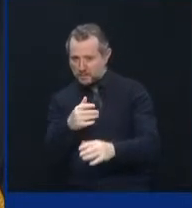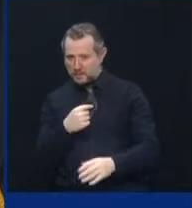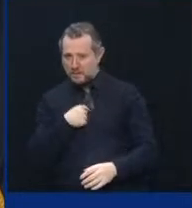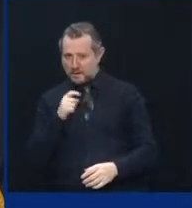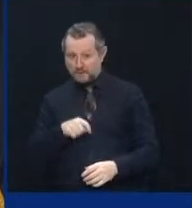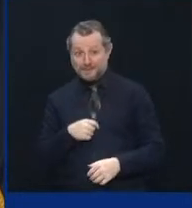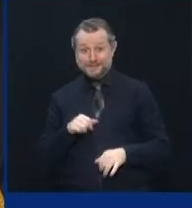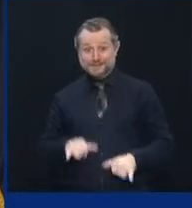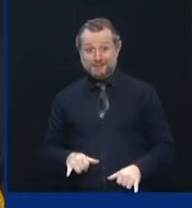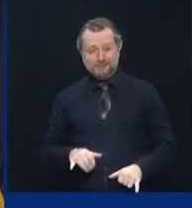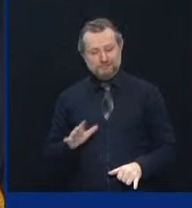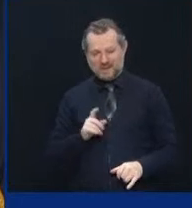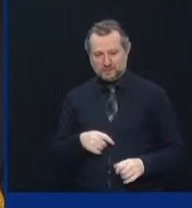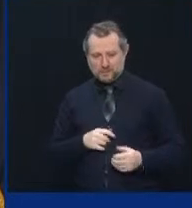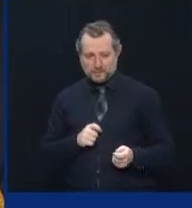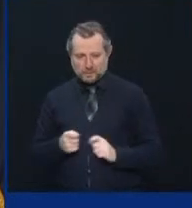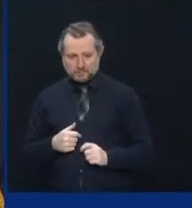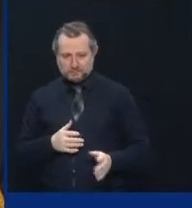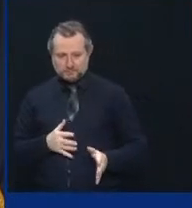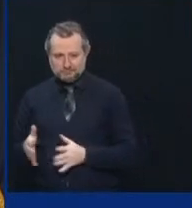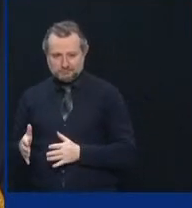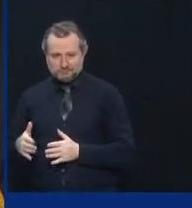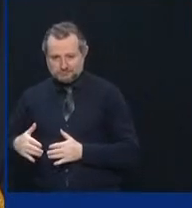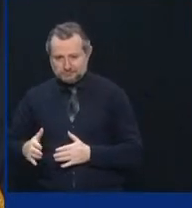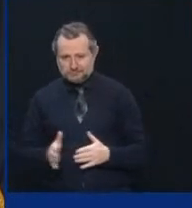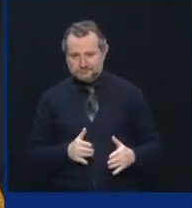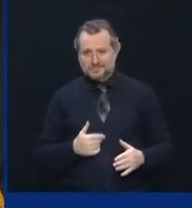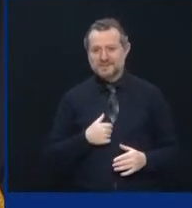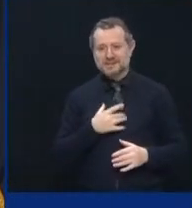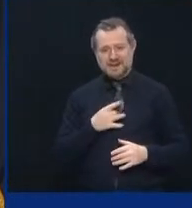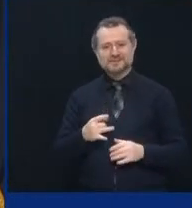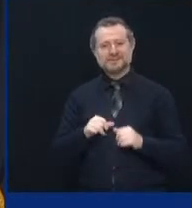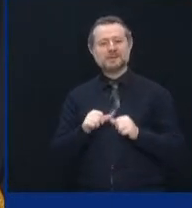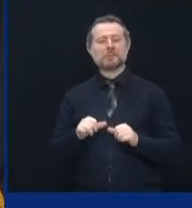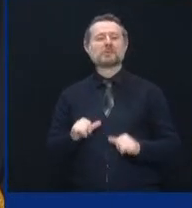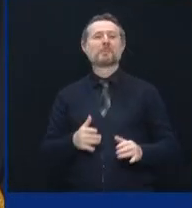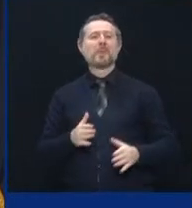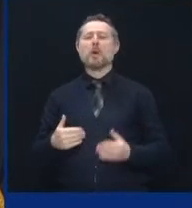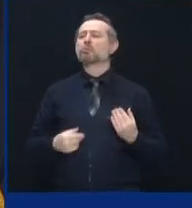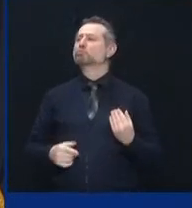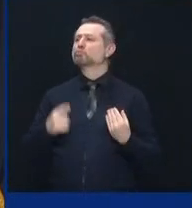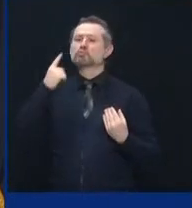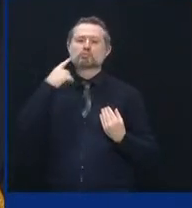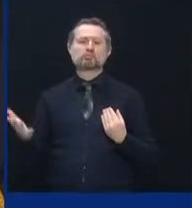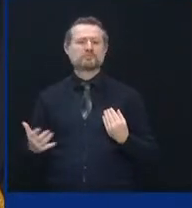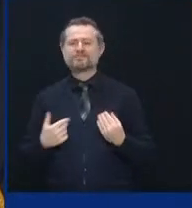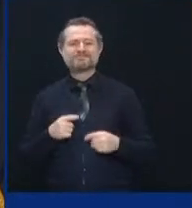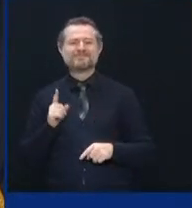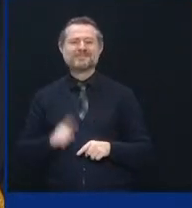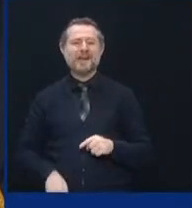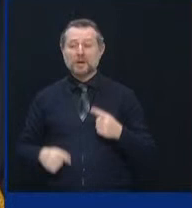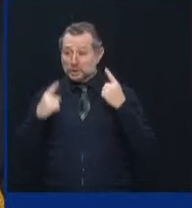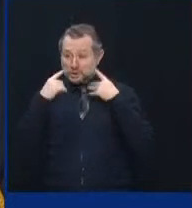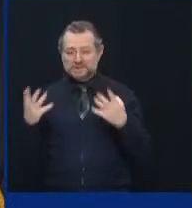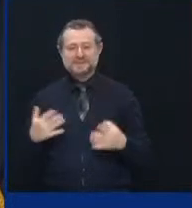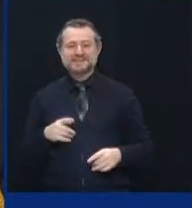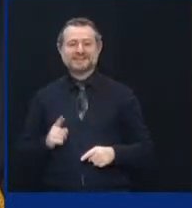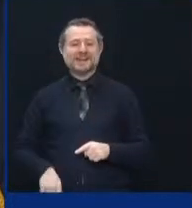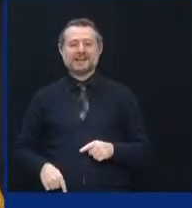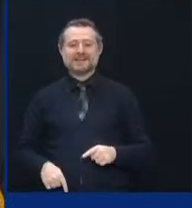Well, I like to have a consistent plan. You can't have a consistent plan when you don't have consistent